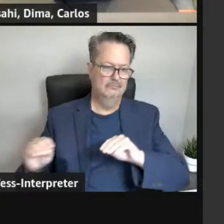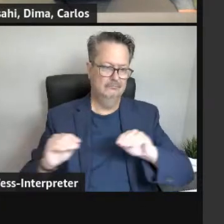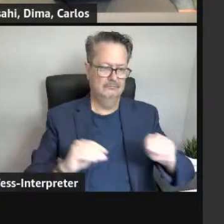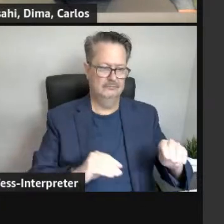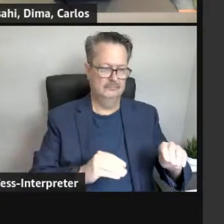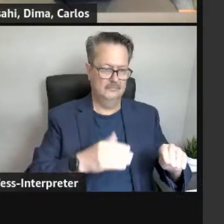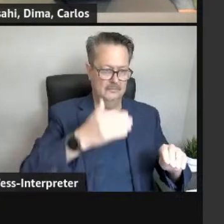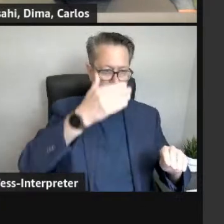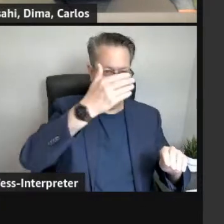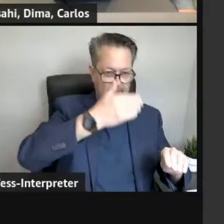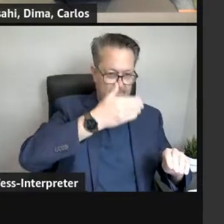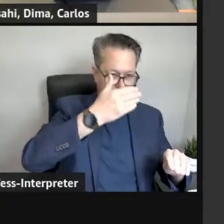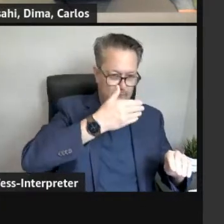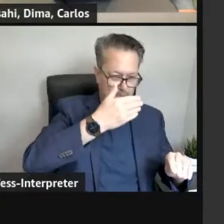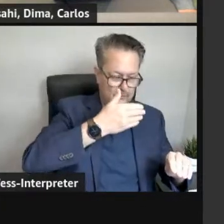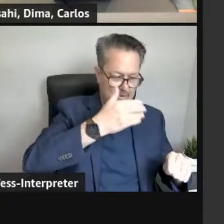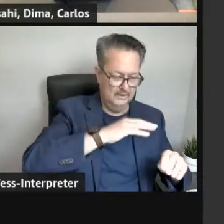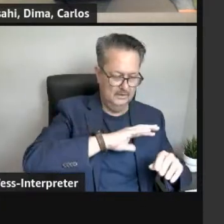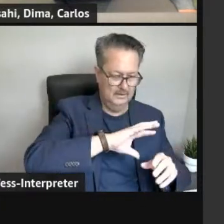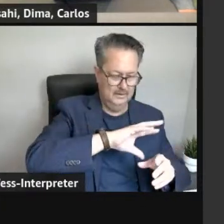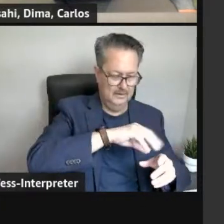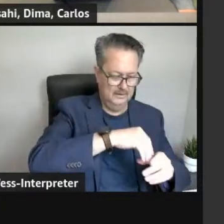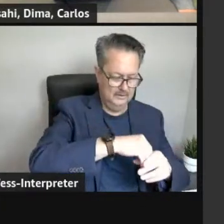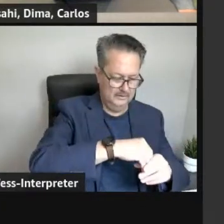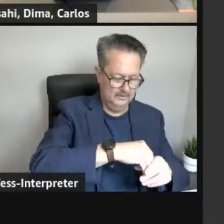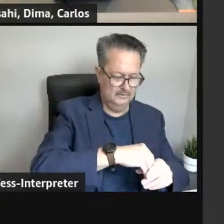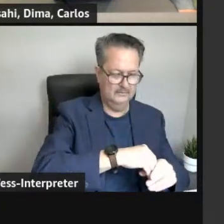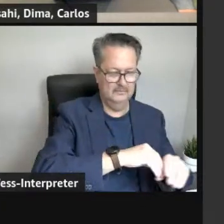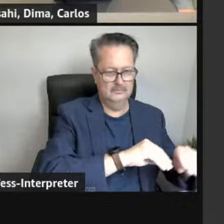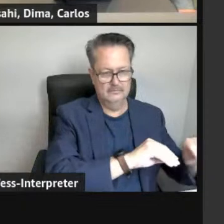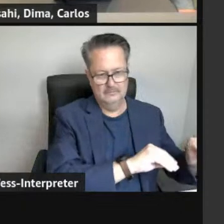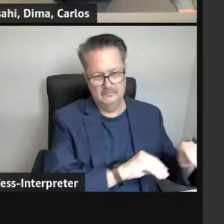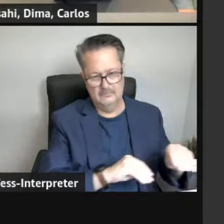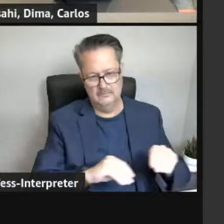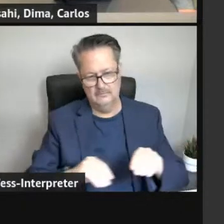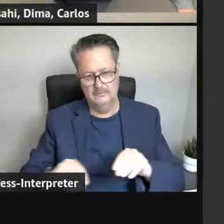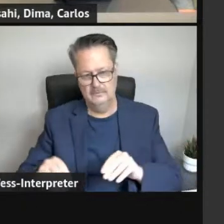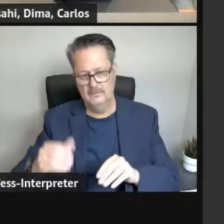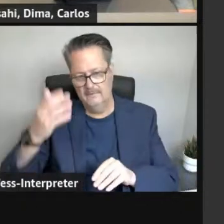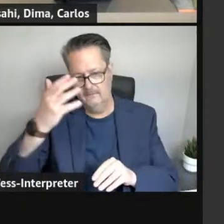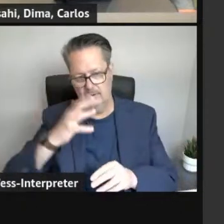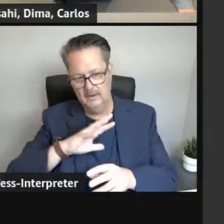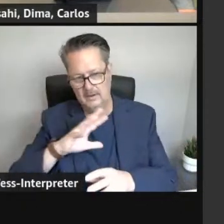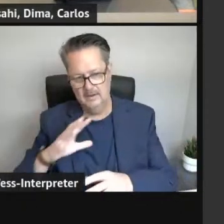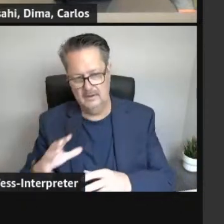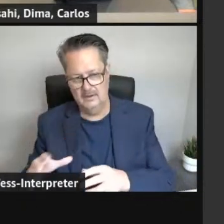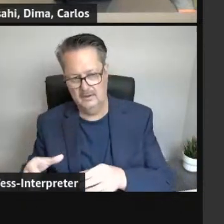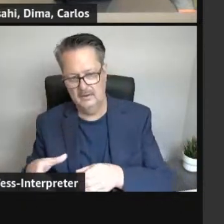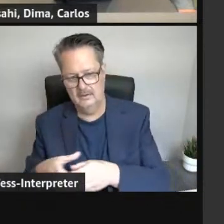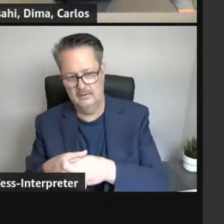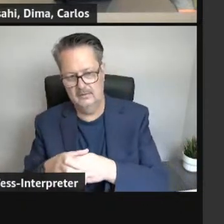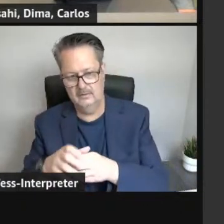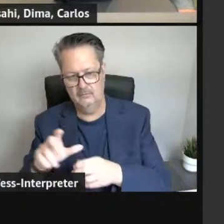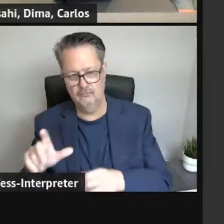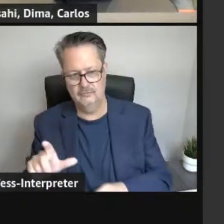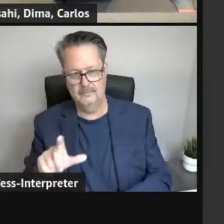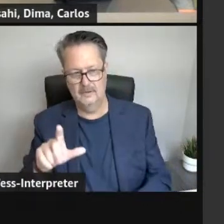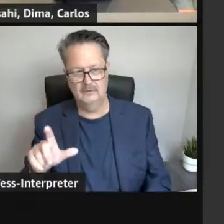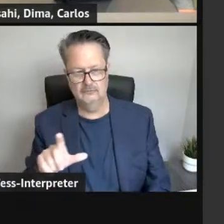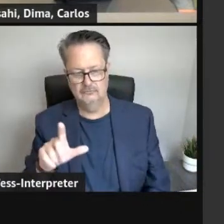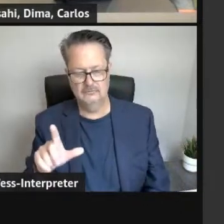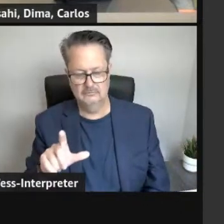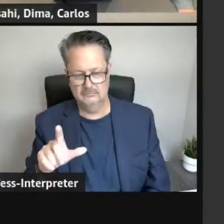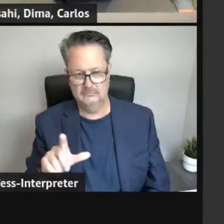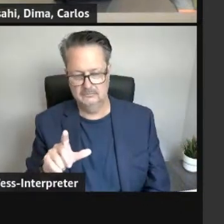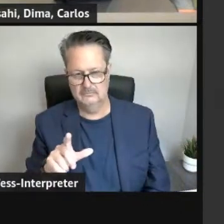end, and front end points to the front end repository. And there is some branch, and there is a path. And under this path, within